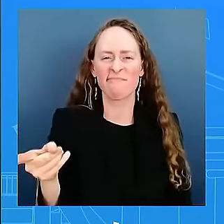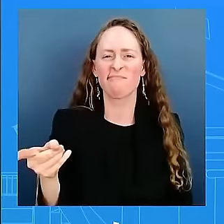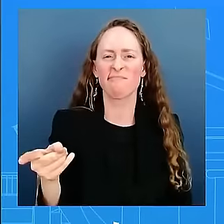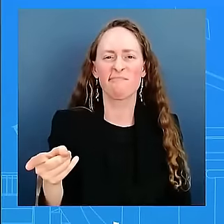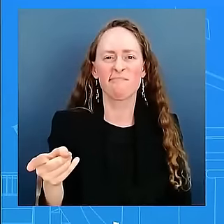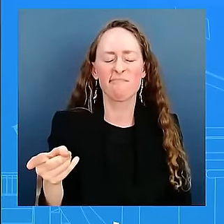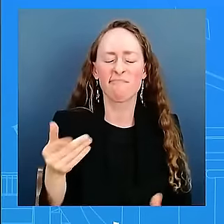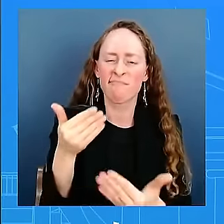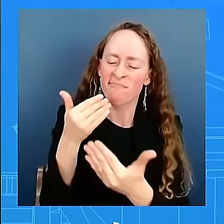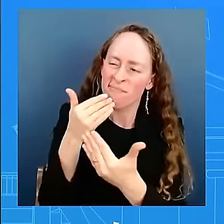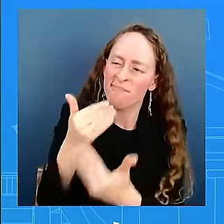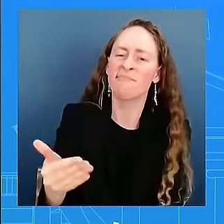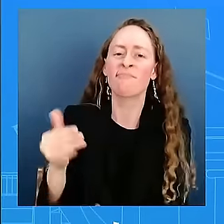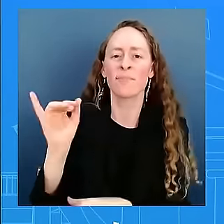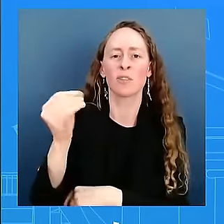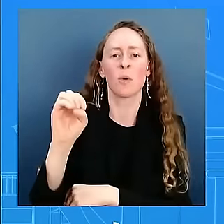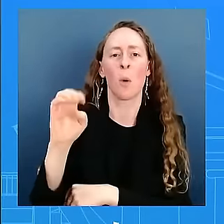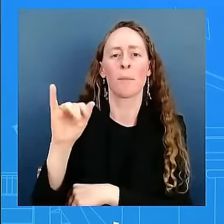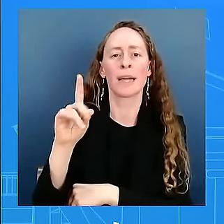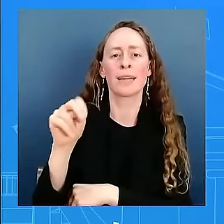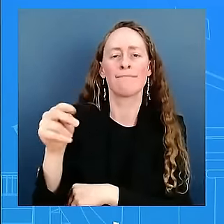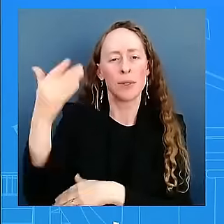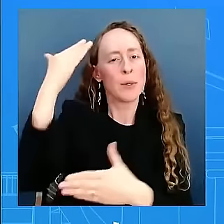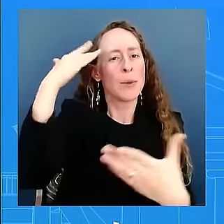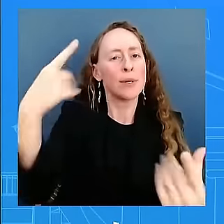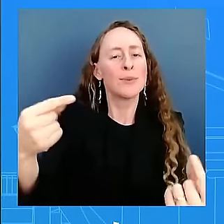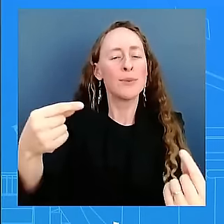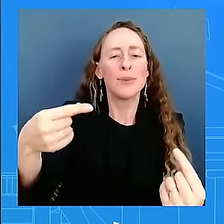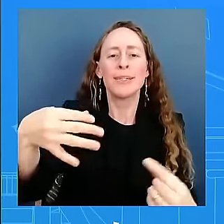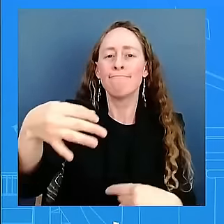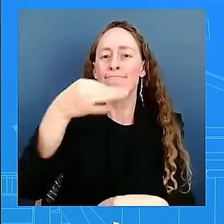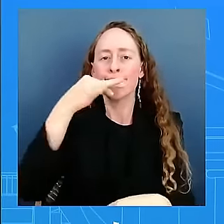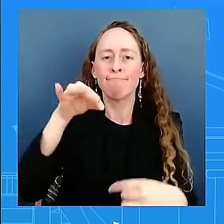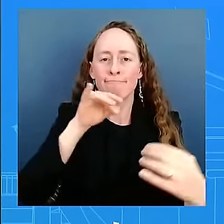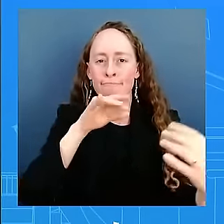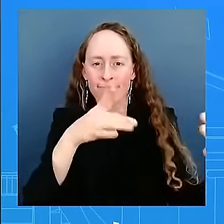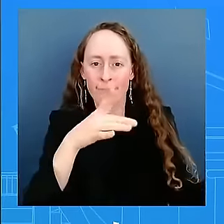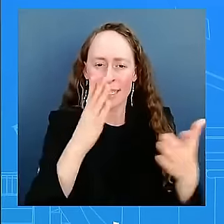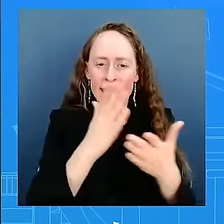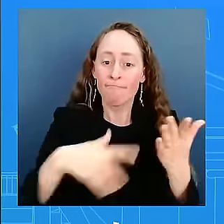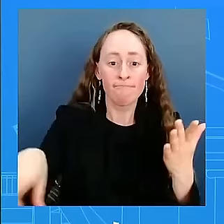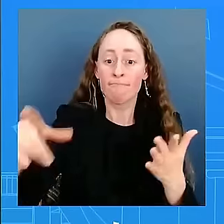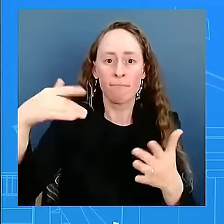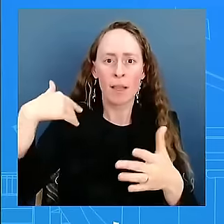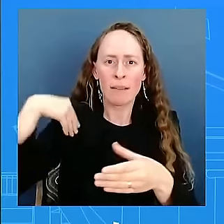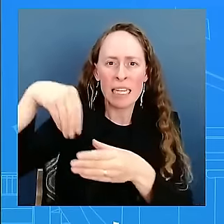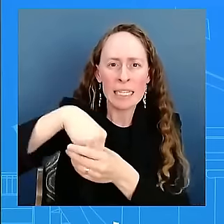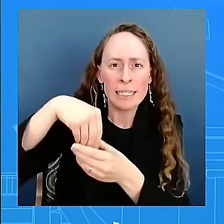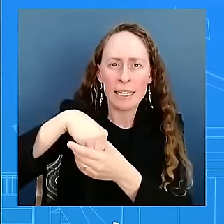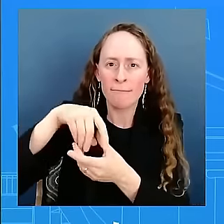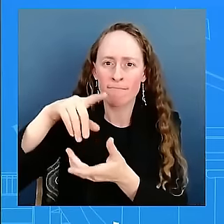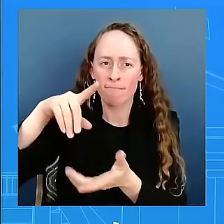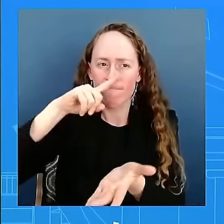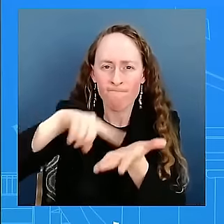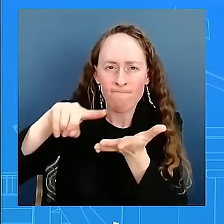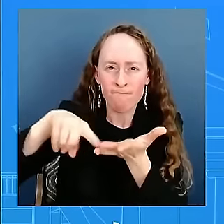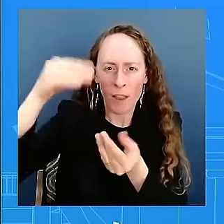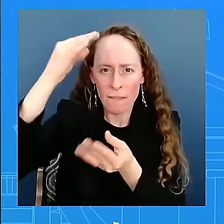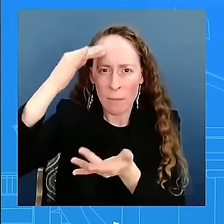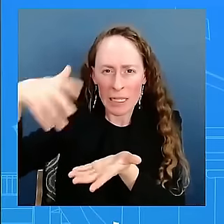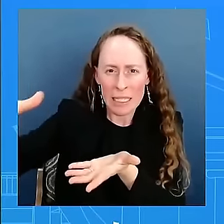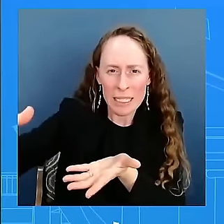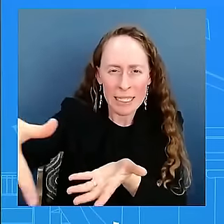and intelligence community worked tirelessly and relentlessly to secure the release of 16 individuals who were detained in